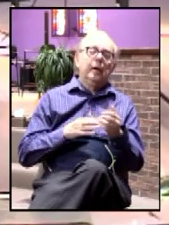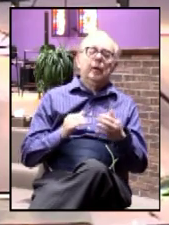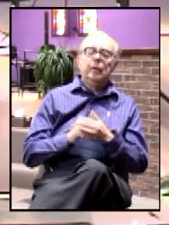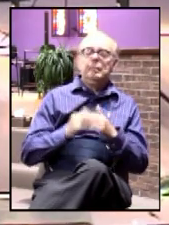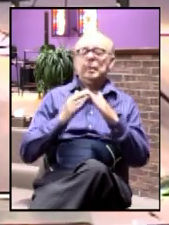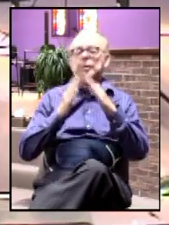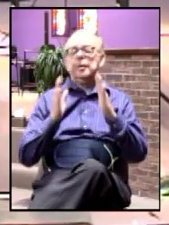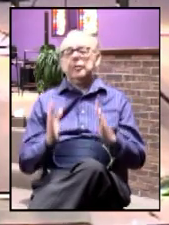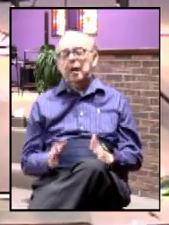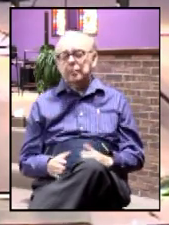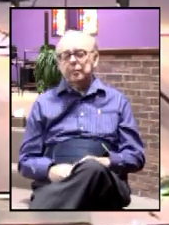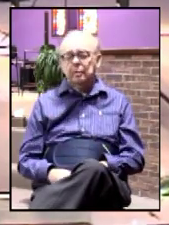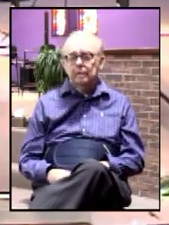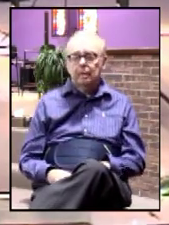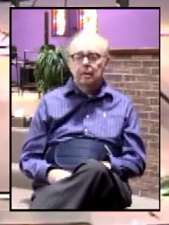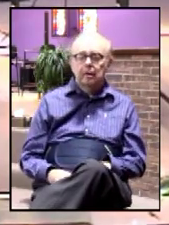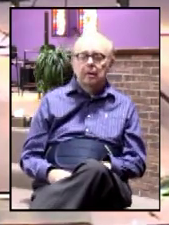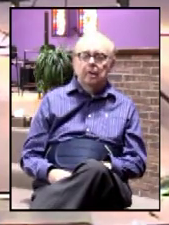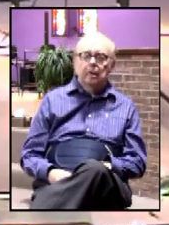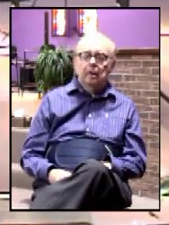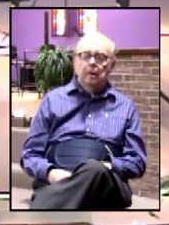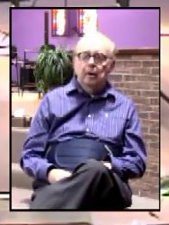built this house